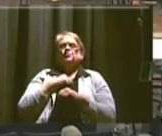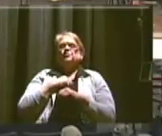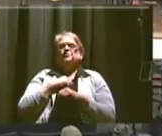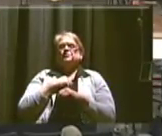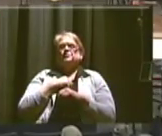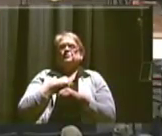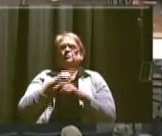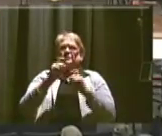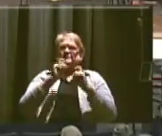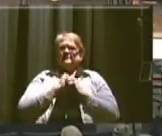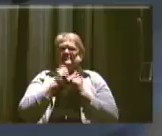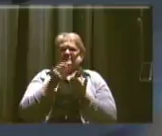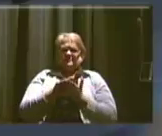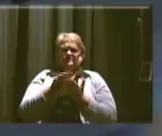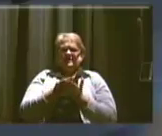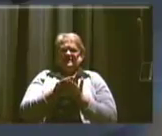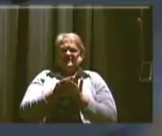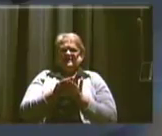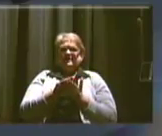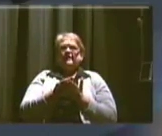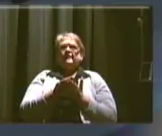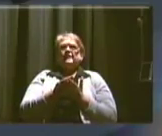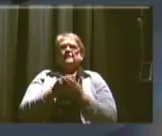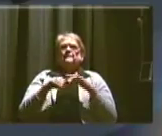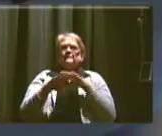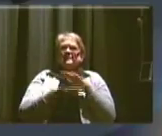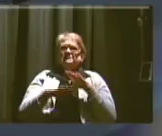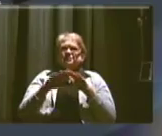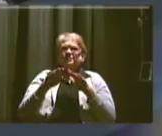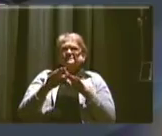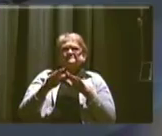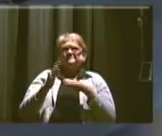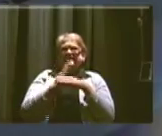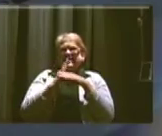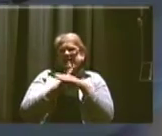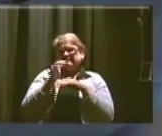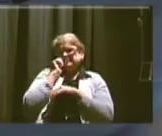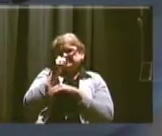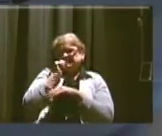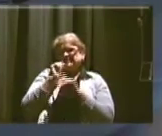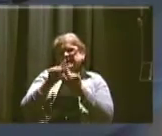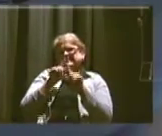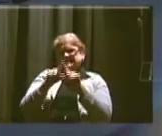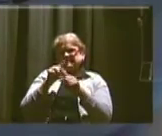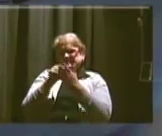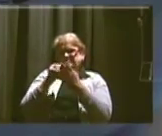based upon our average daily attendance each year by the Kentucky Department